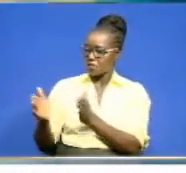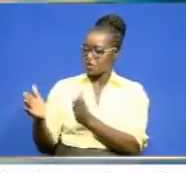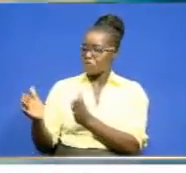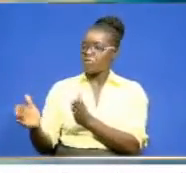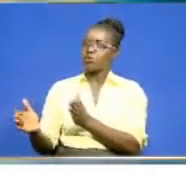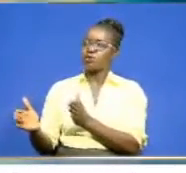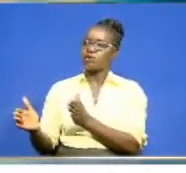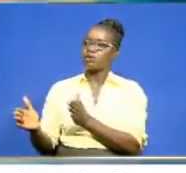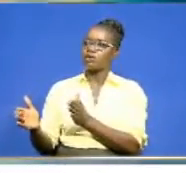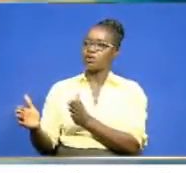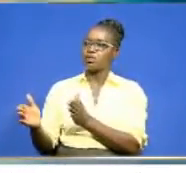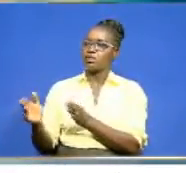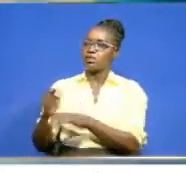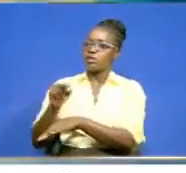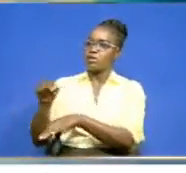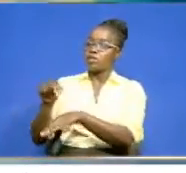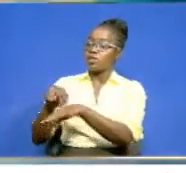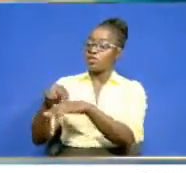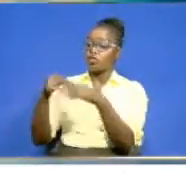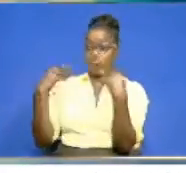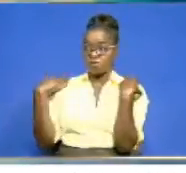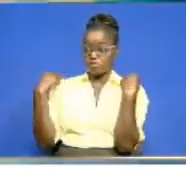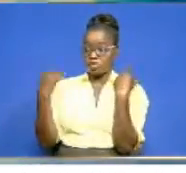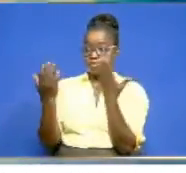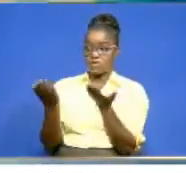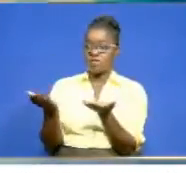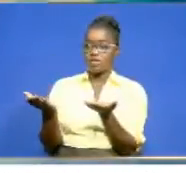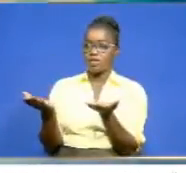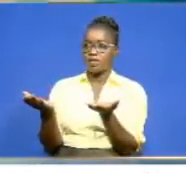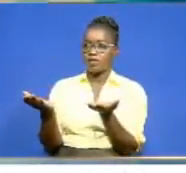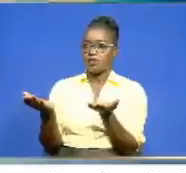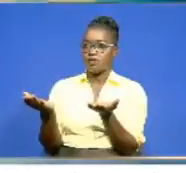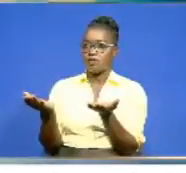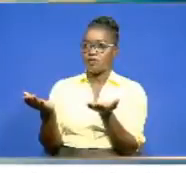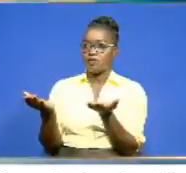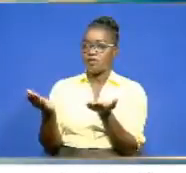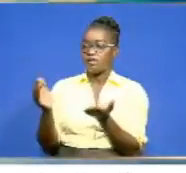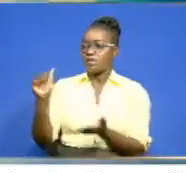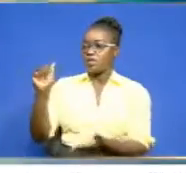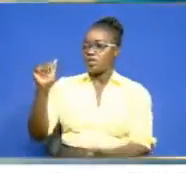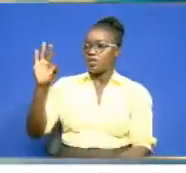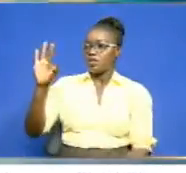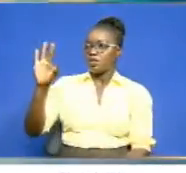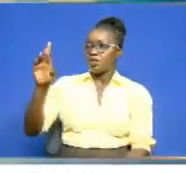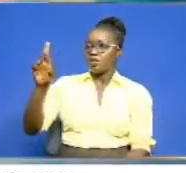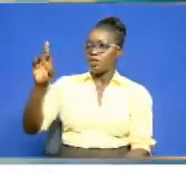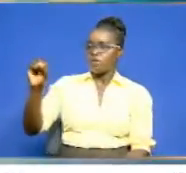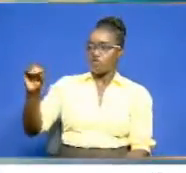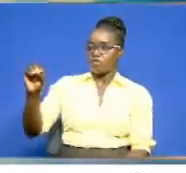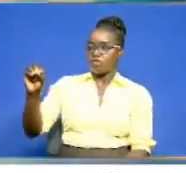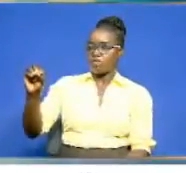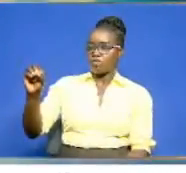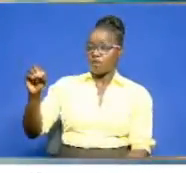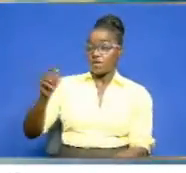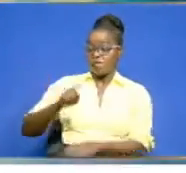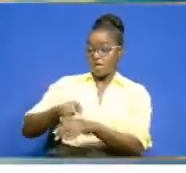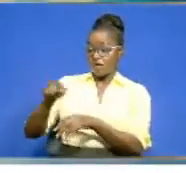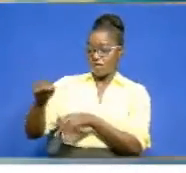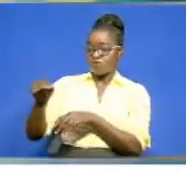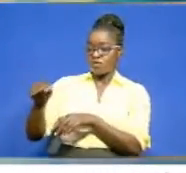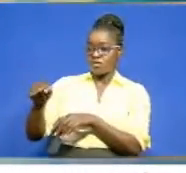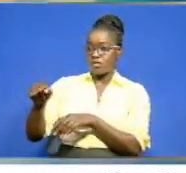when we can play the national, the games, mm-hmm, the Afro itself. Mm-hmm. And I'm sure by the time that time comes,